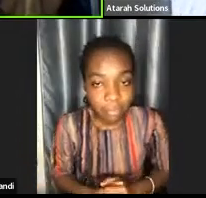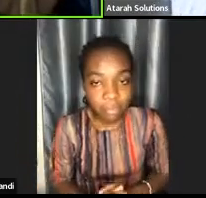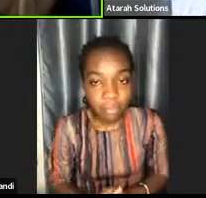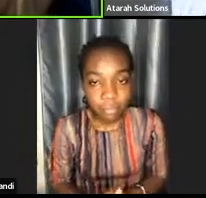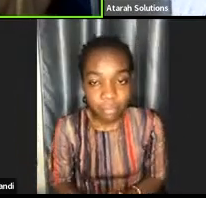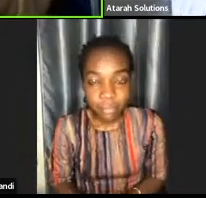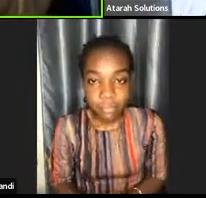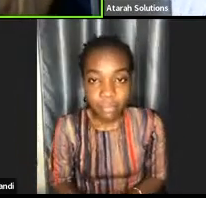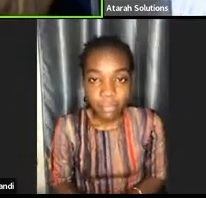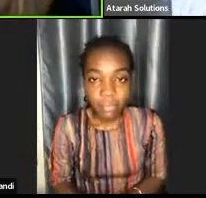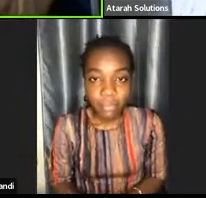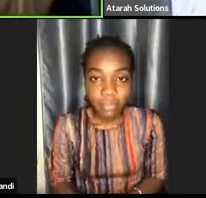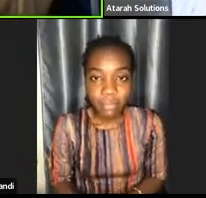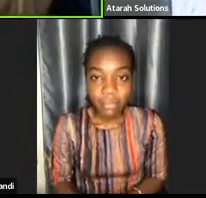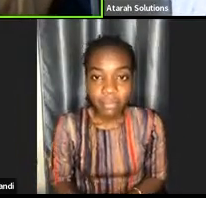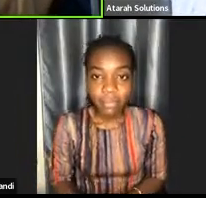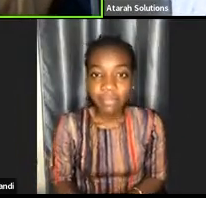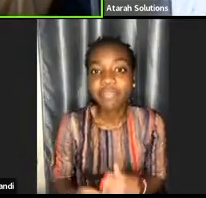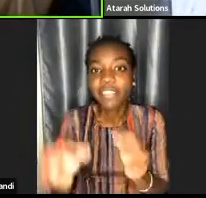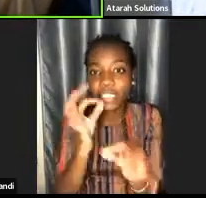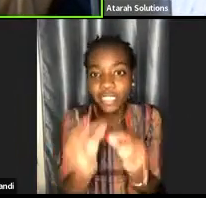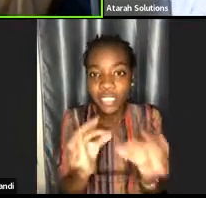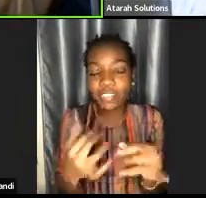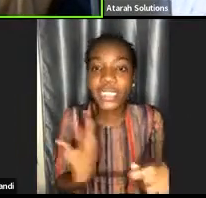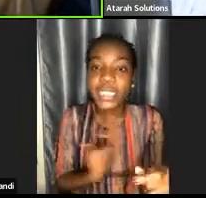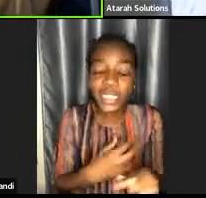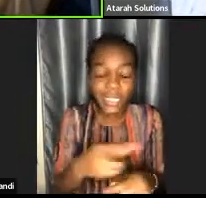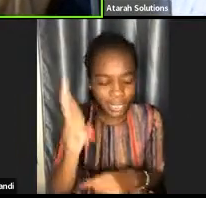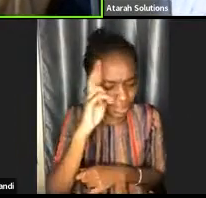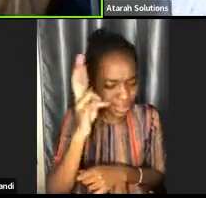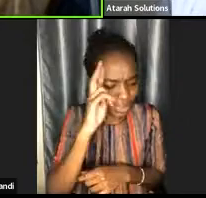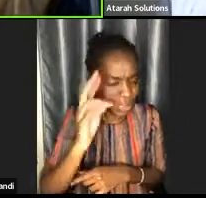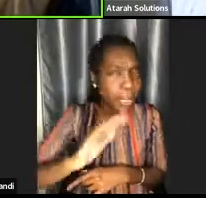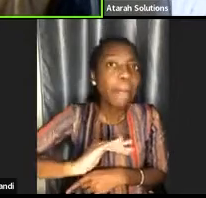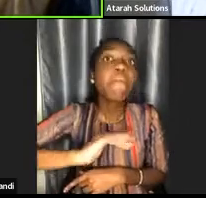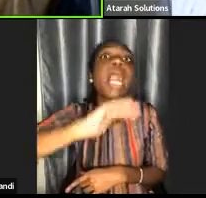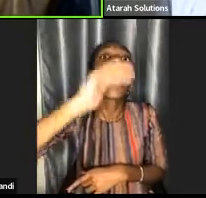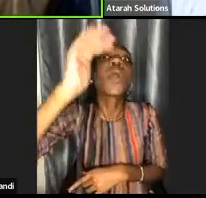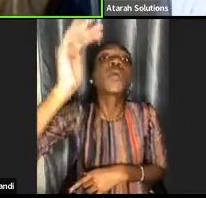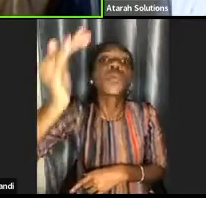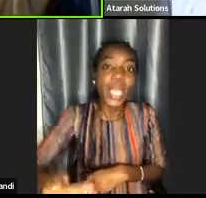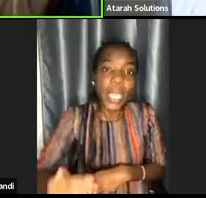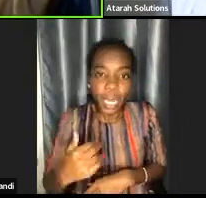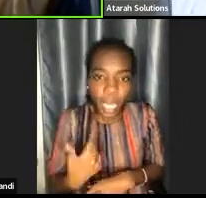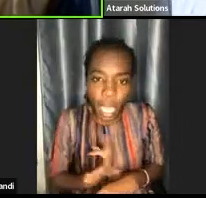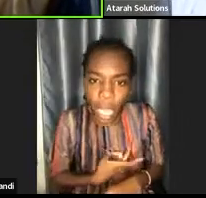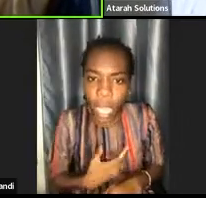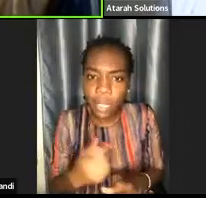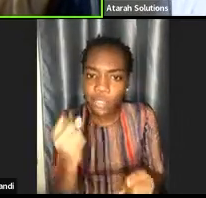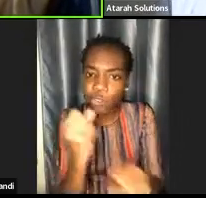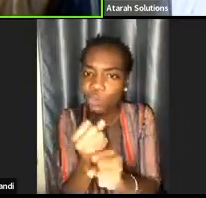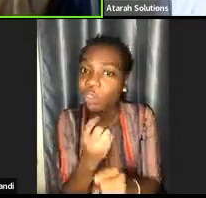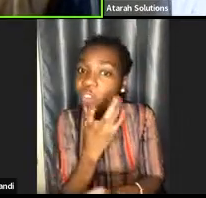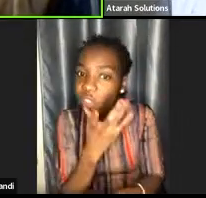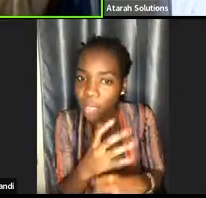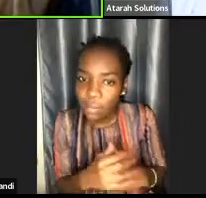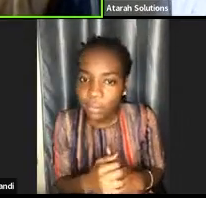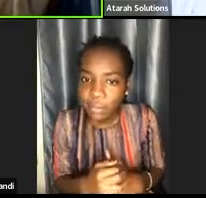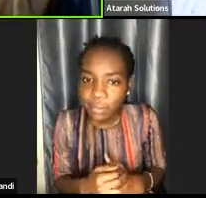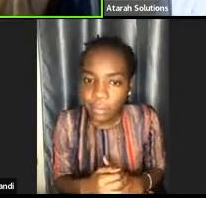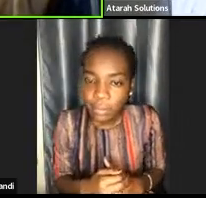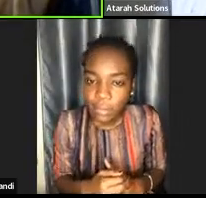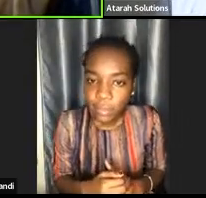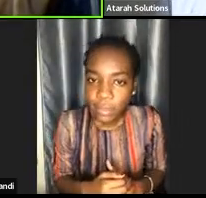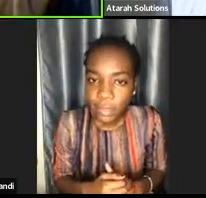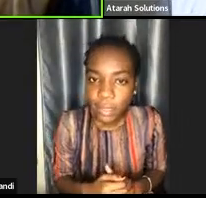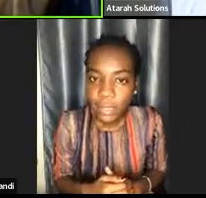If we were to remember that mountain that I took you up, right? Maybe at